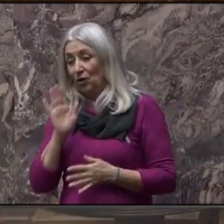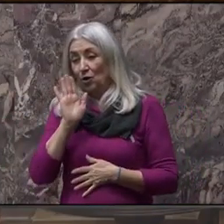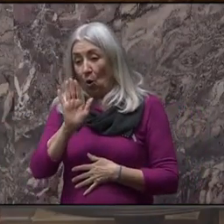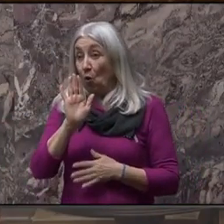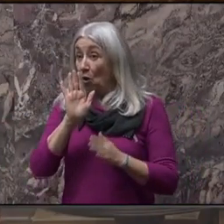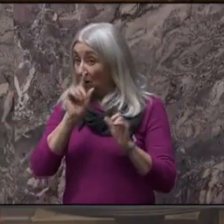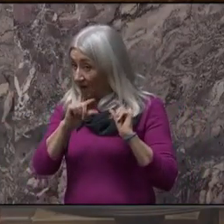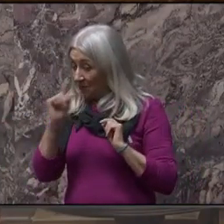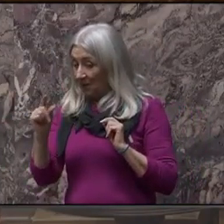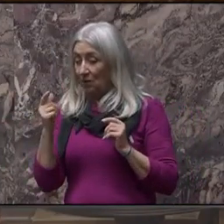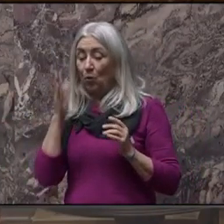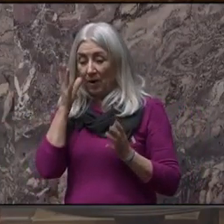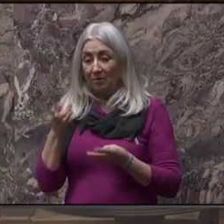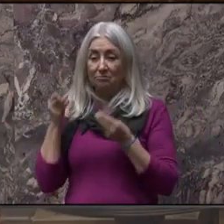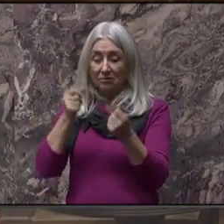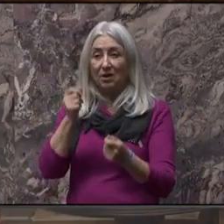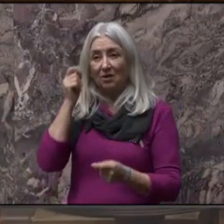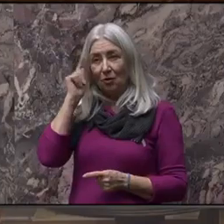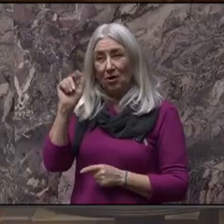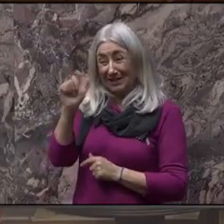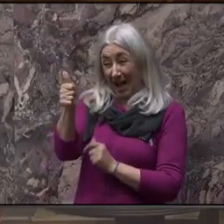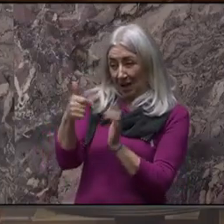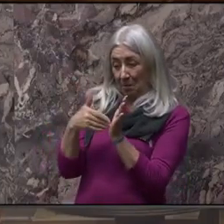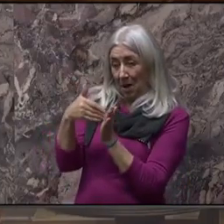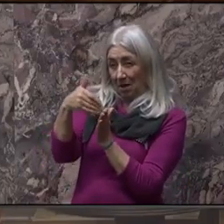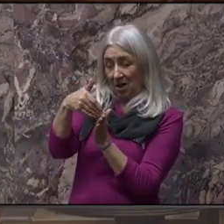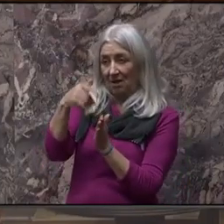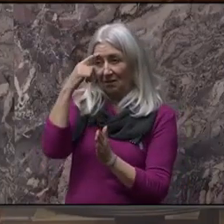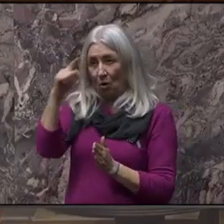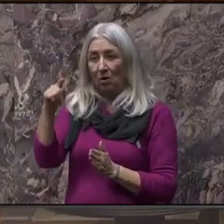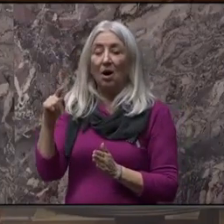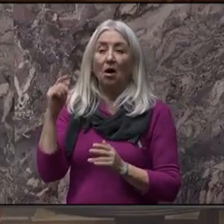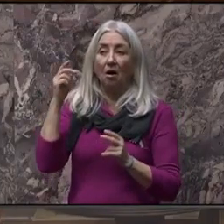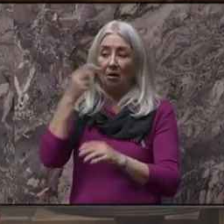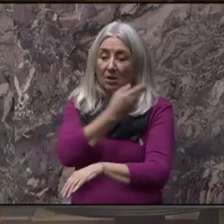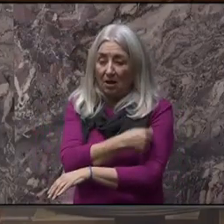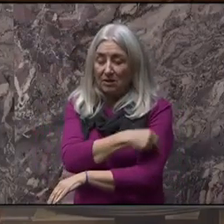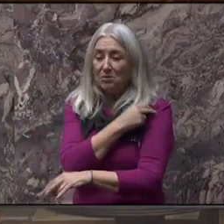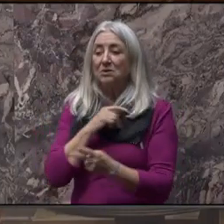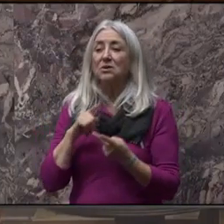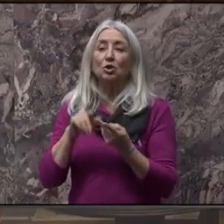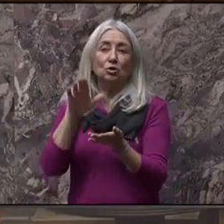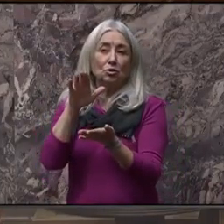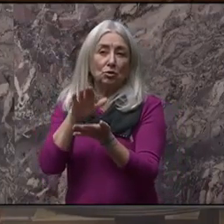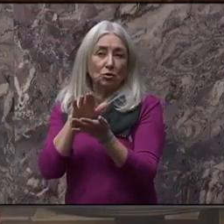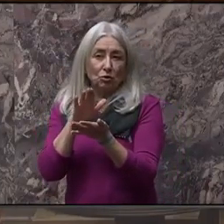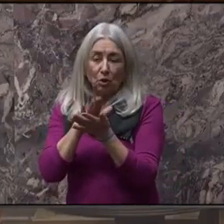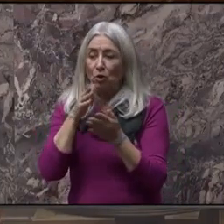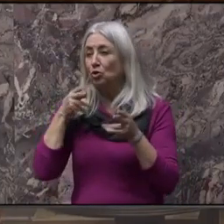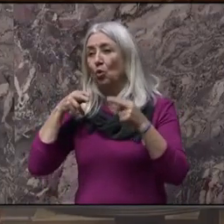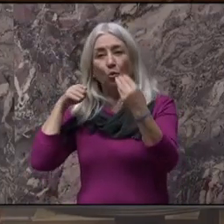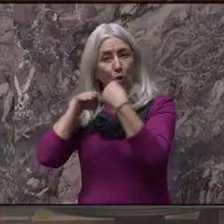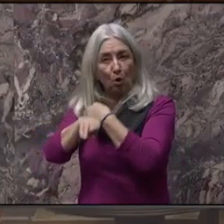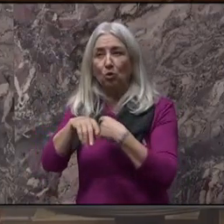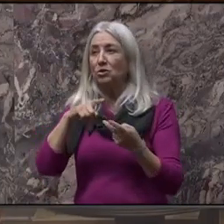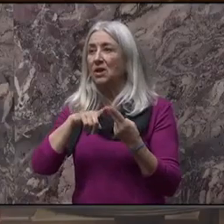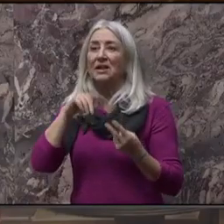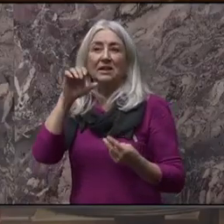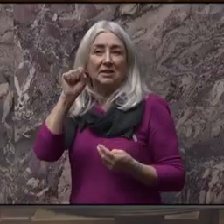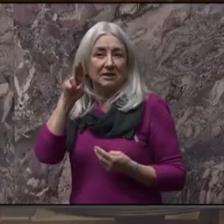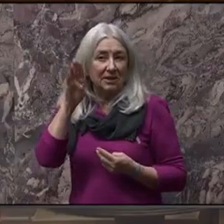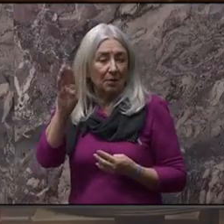investing $10 billion for new hospitals, highways, and roads, and other projects like the Surrey LRT, Broadway